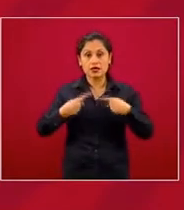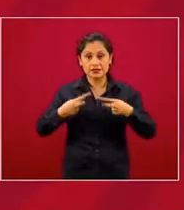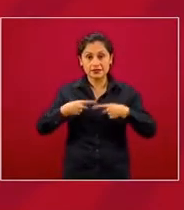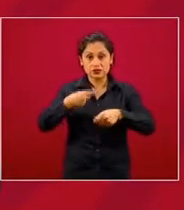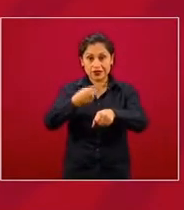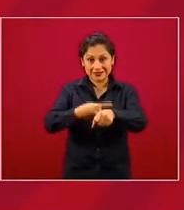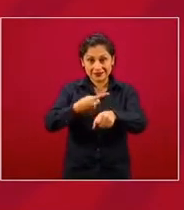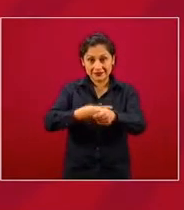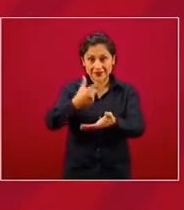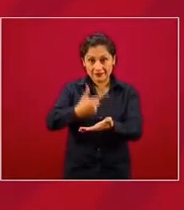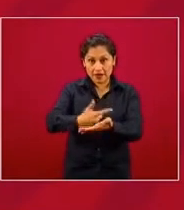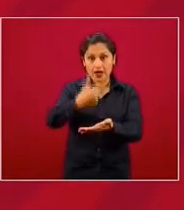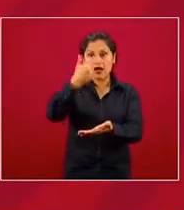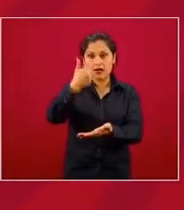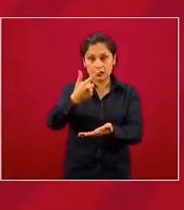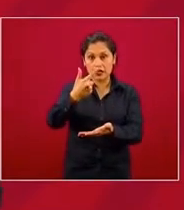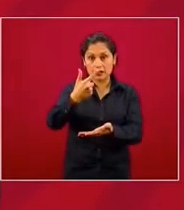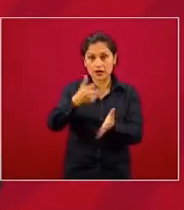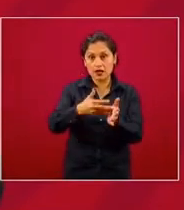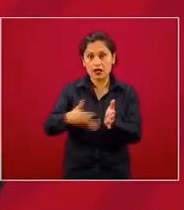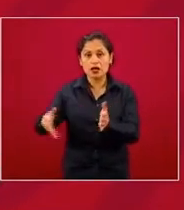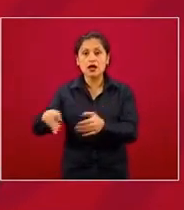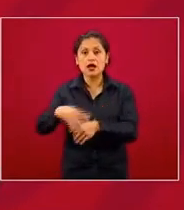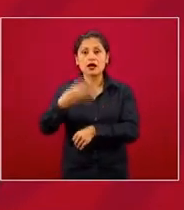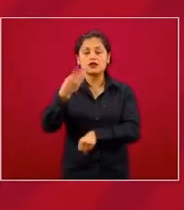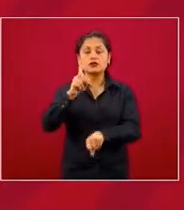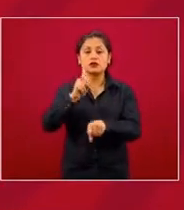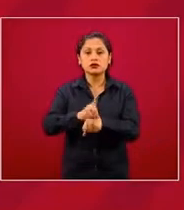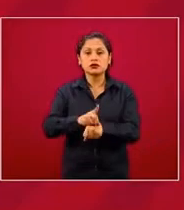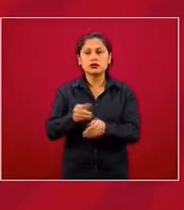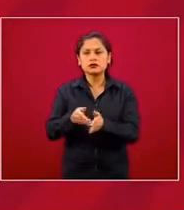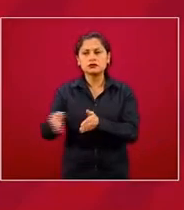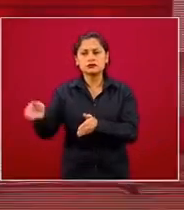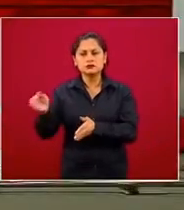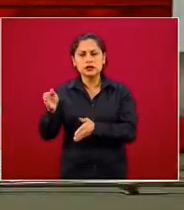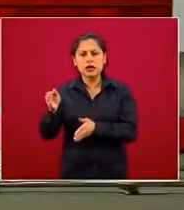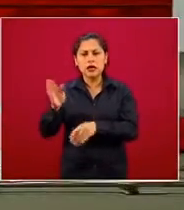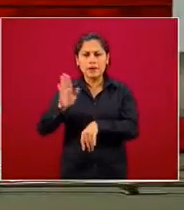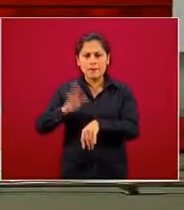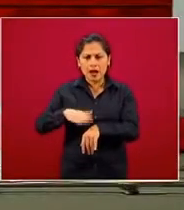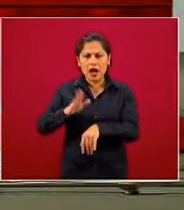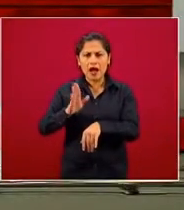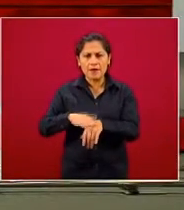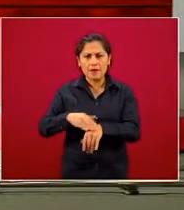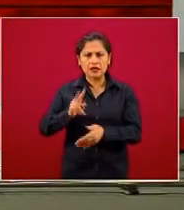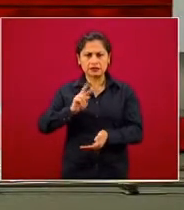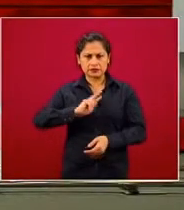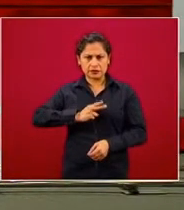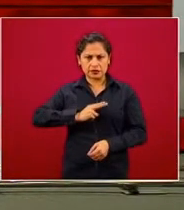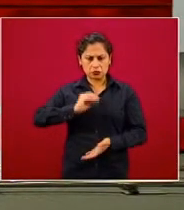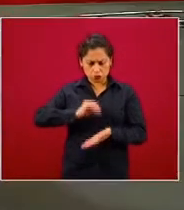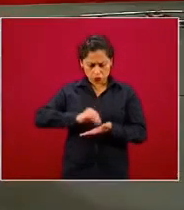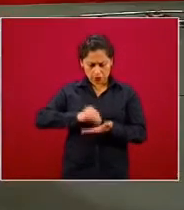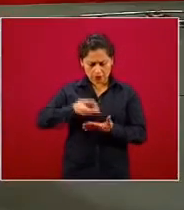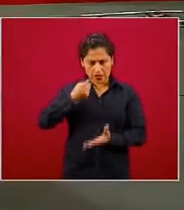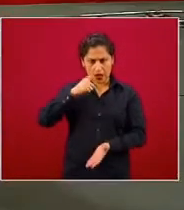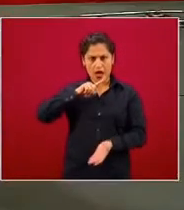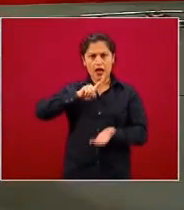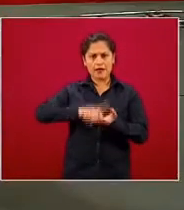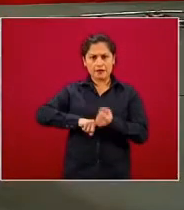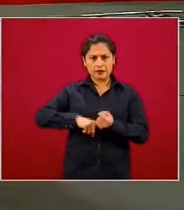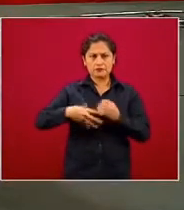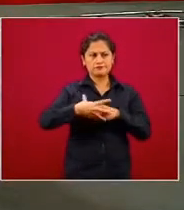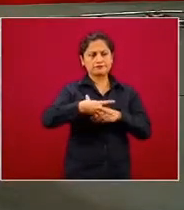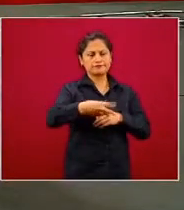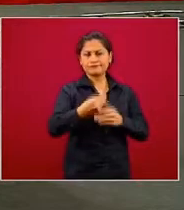it's very muy, weird muy that they raro would have the que virus mantengan active el virus in their activo en la breathing vía system, so they respiratoria won't y be ya no son contagious. personas que contagian. And the testing, I Ahora, will yo